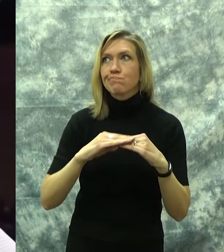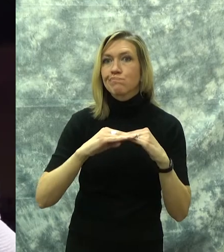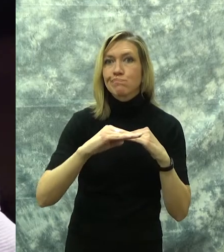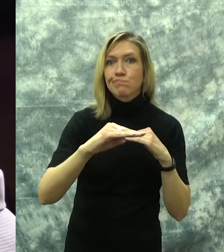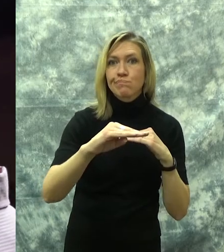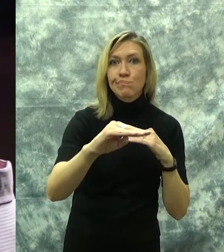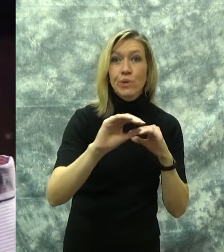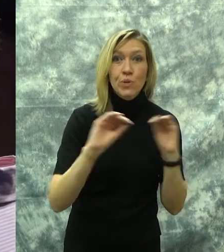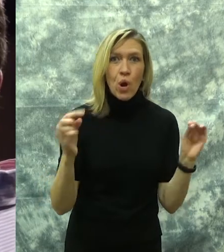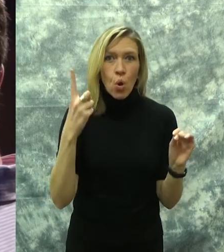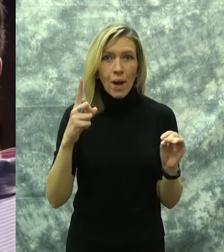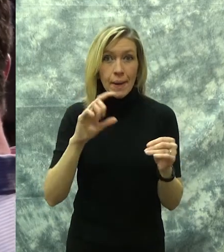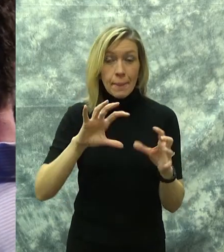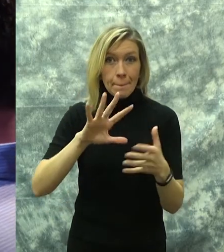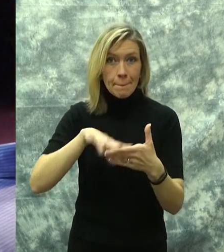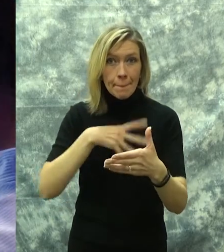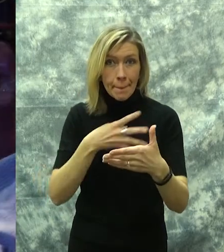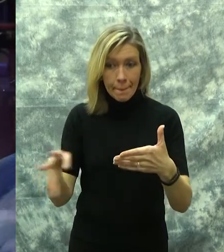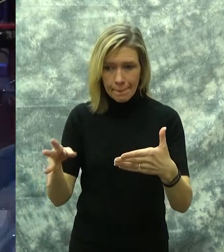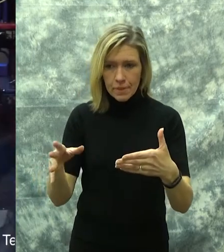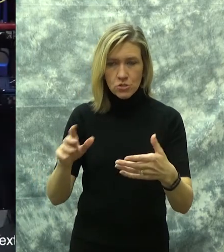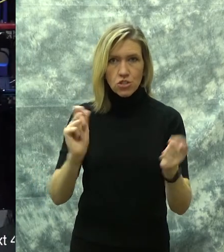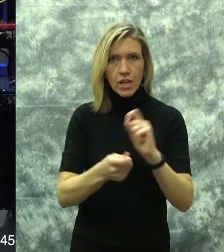with the schedule for your usual day.